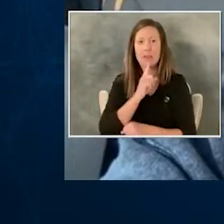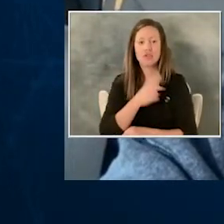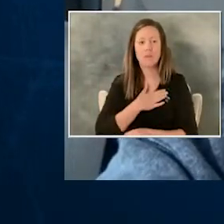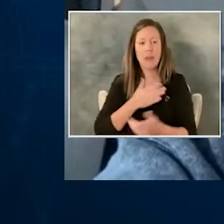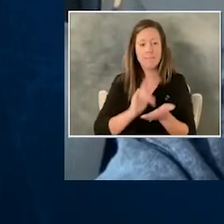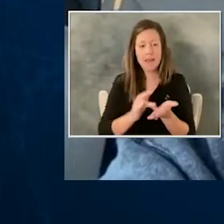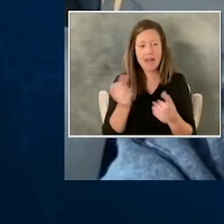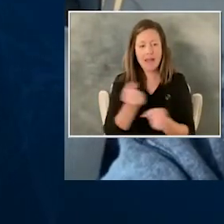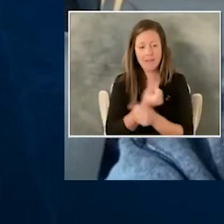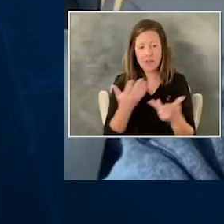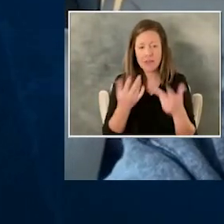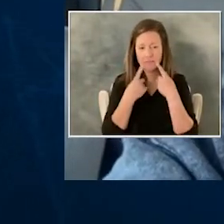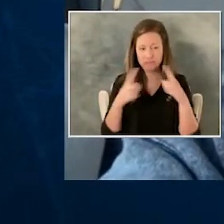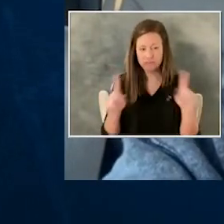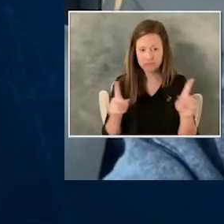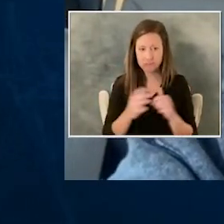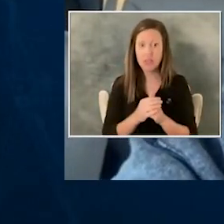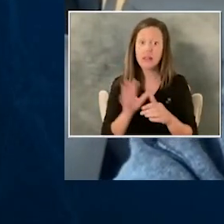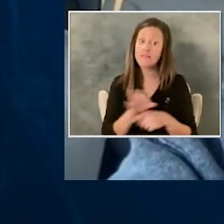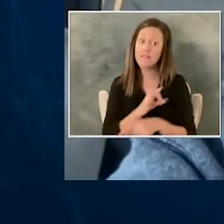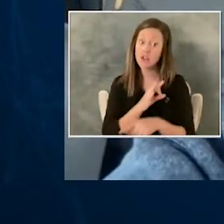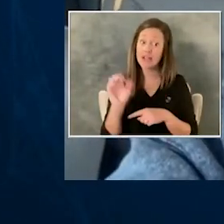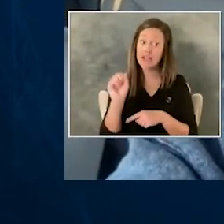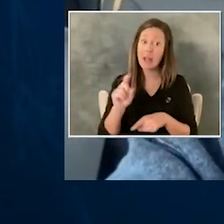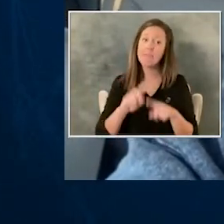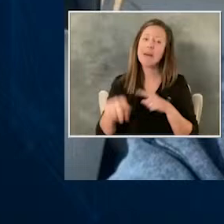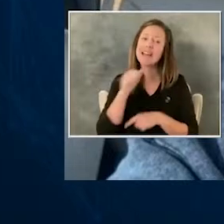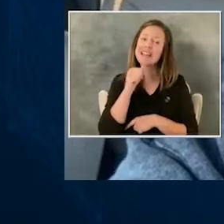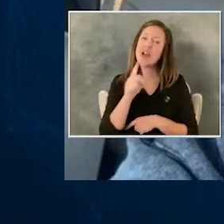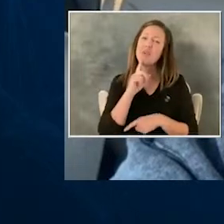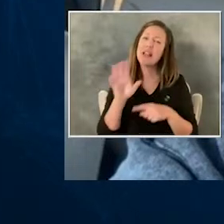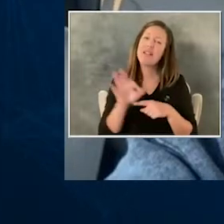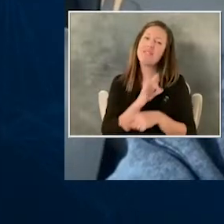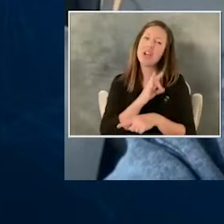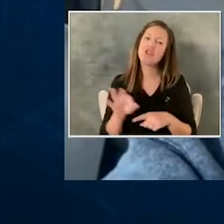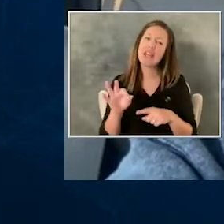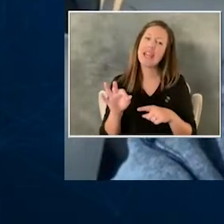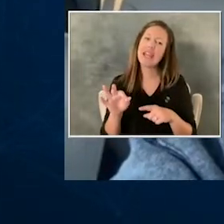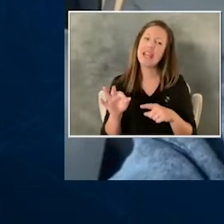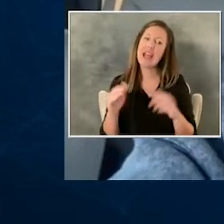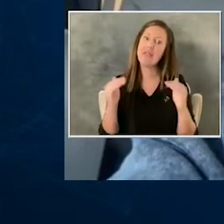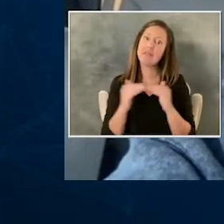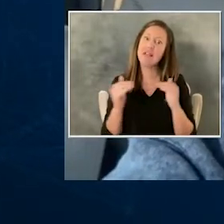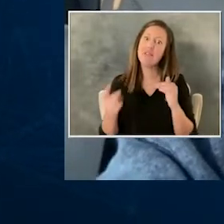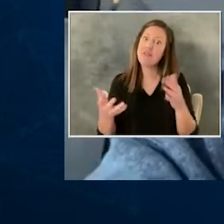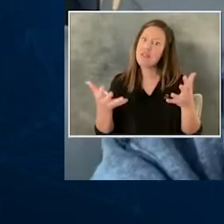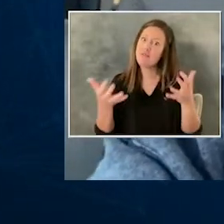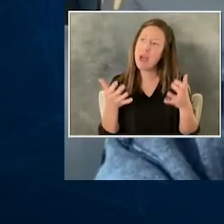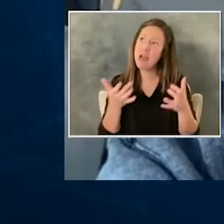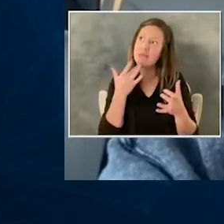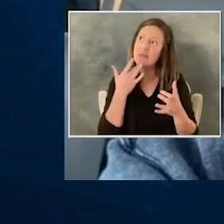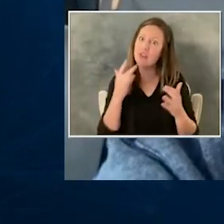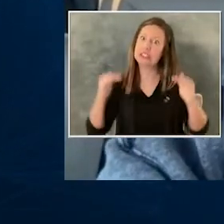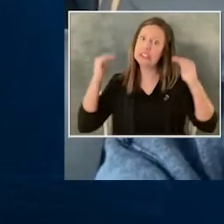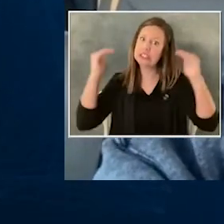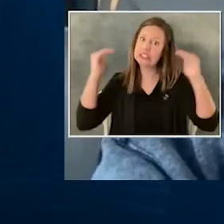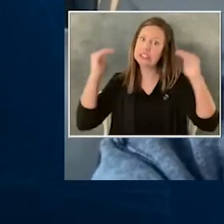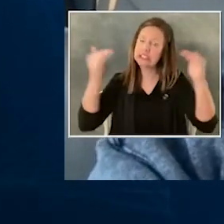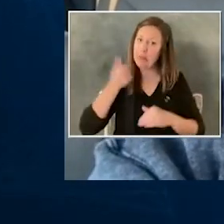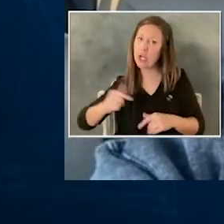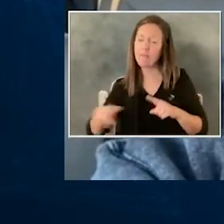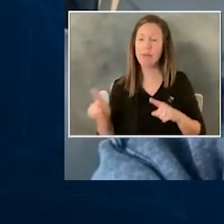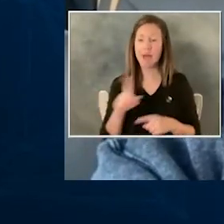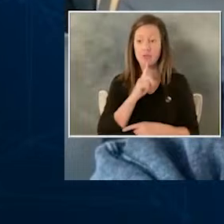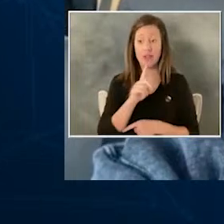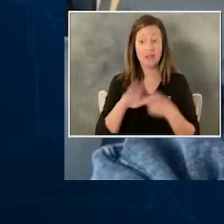right. It's functioning, but it's not functioning at a level that they would like. So, but it all